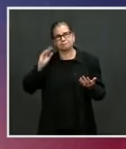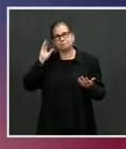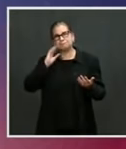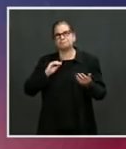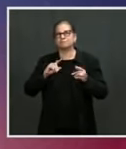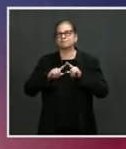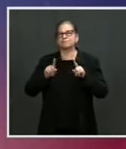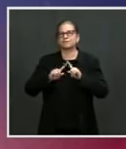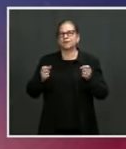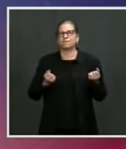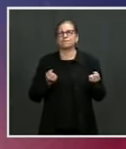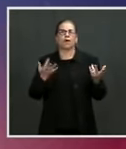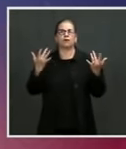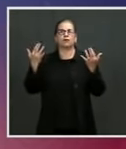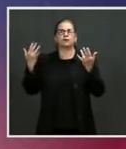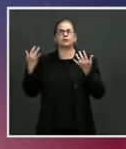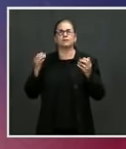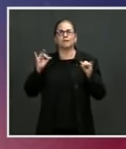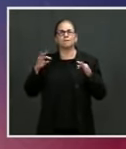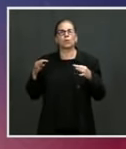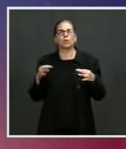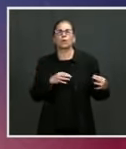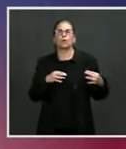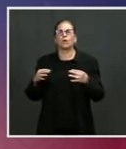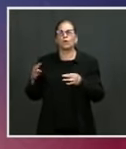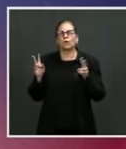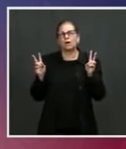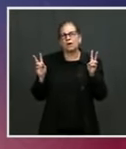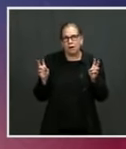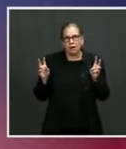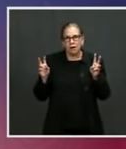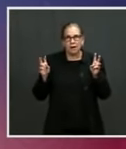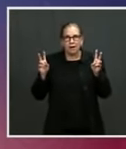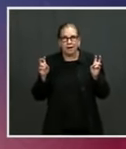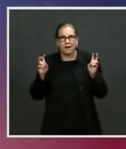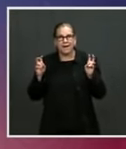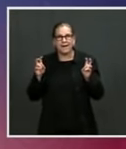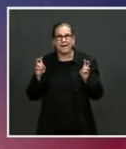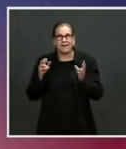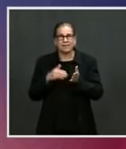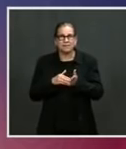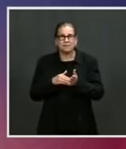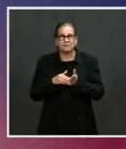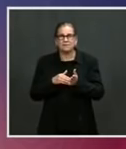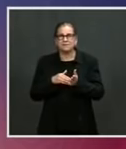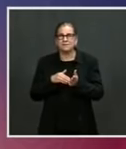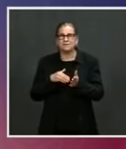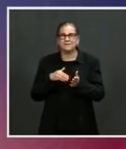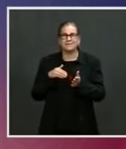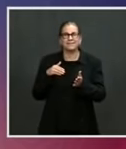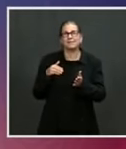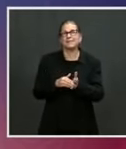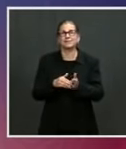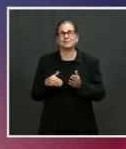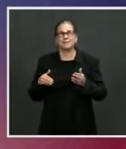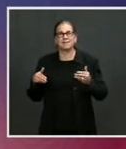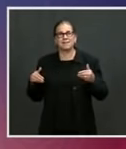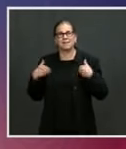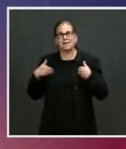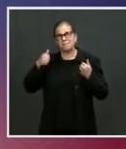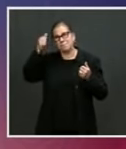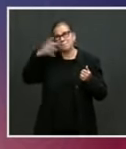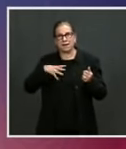innumerable others has been secured by young men and women who answered the call of history and gave